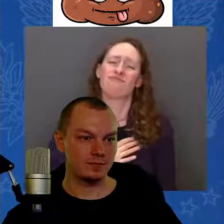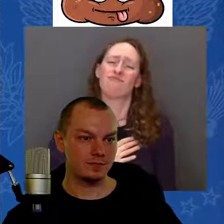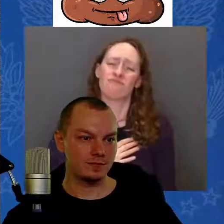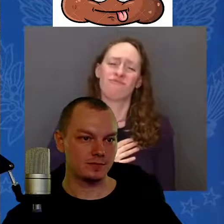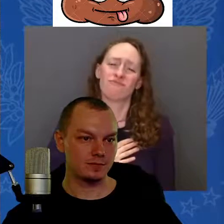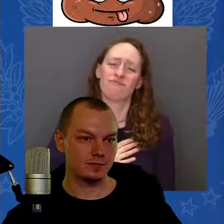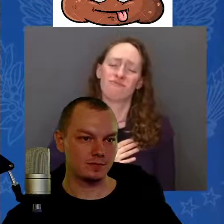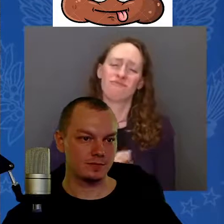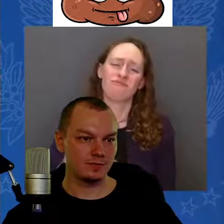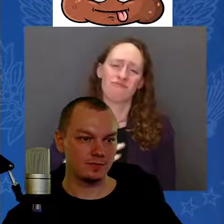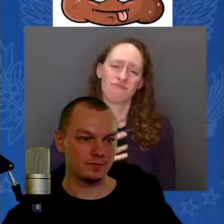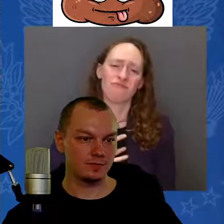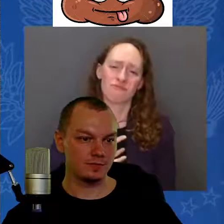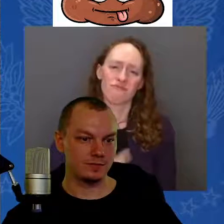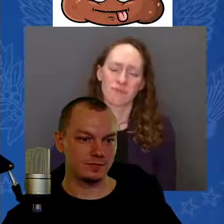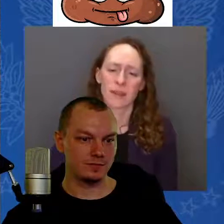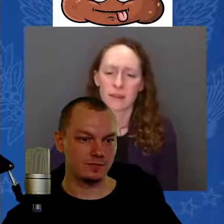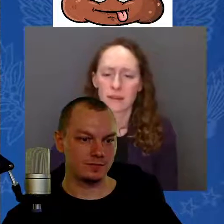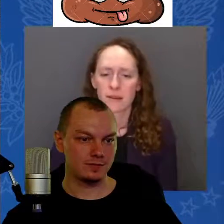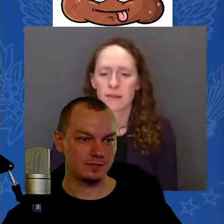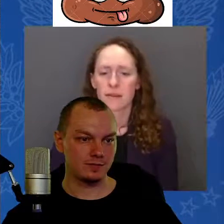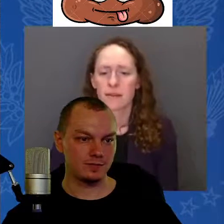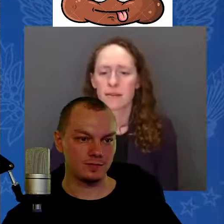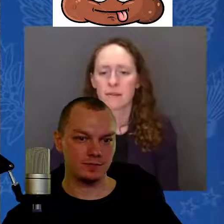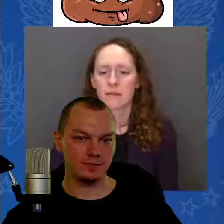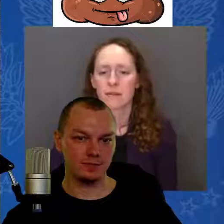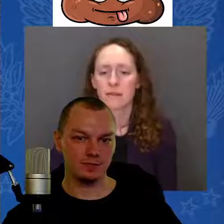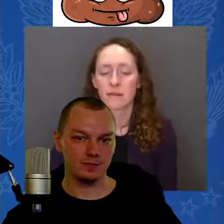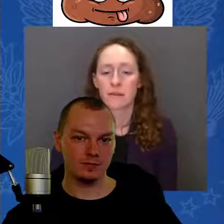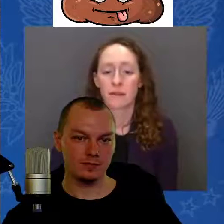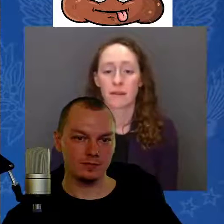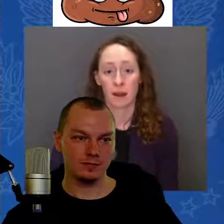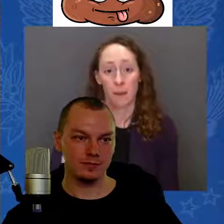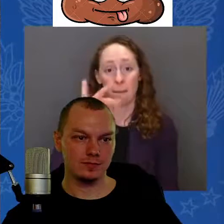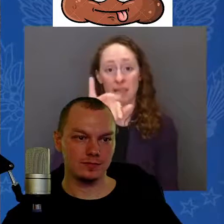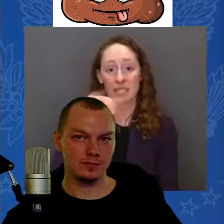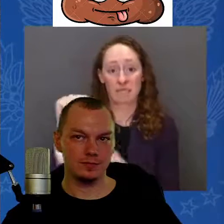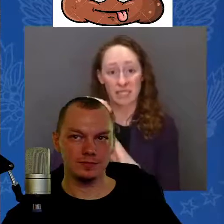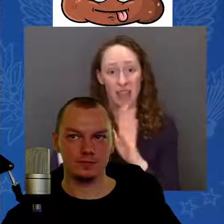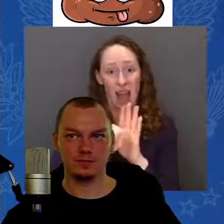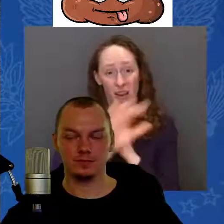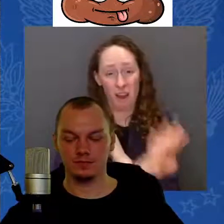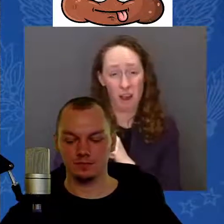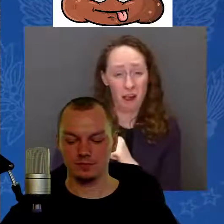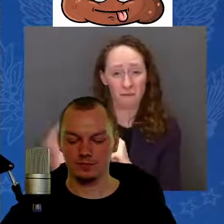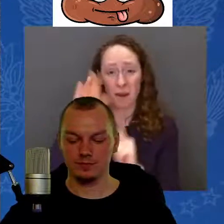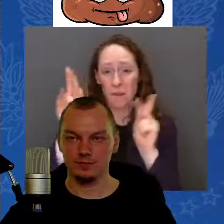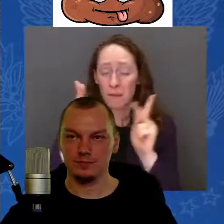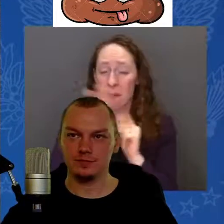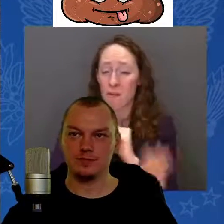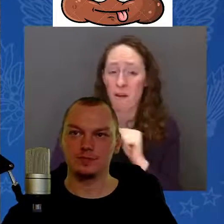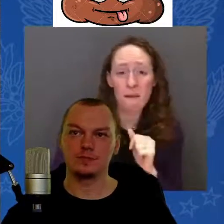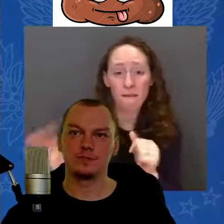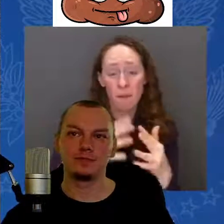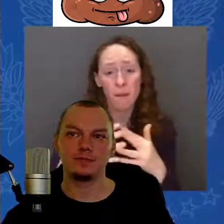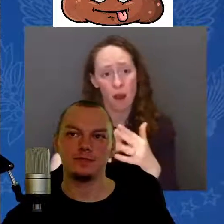have shown up and they've shown out. They've shown up to help people in need.